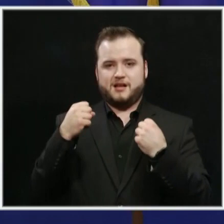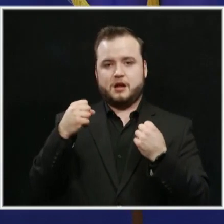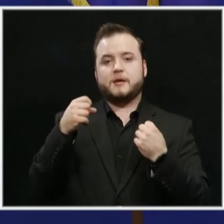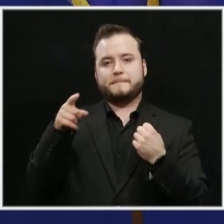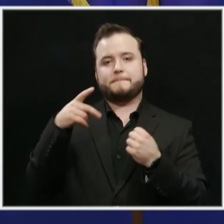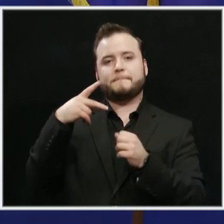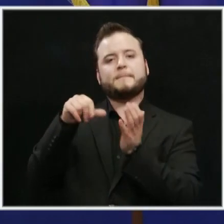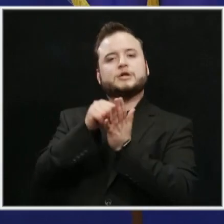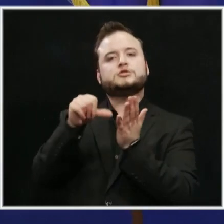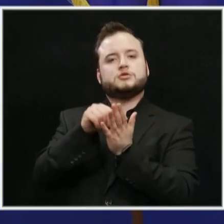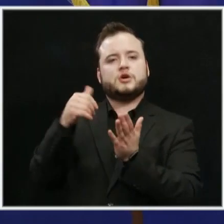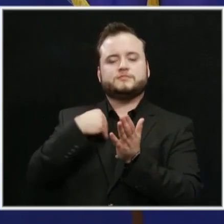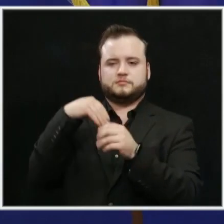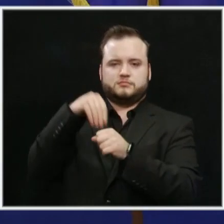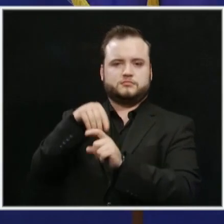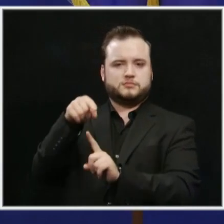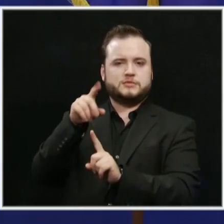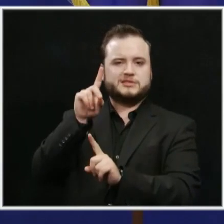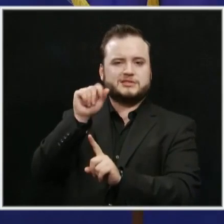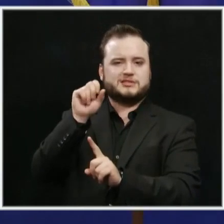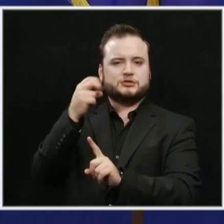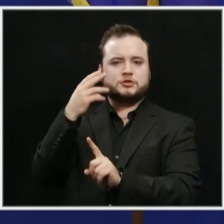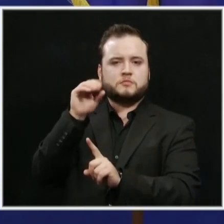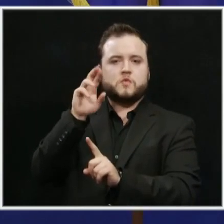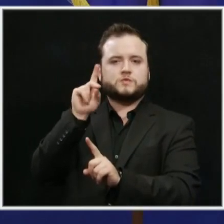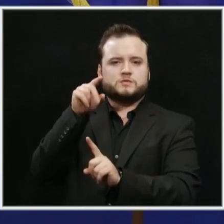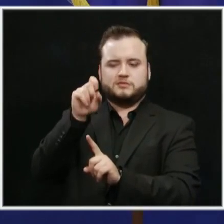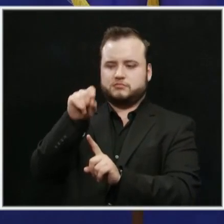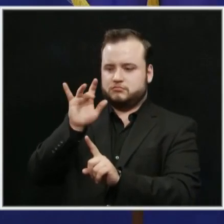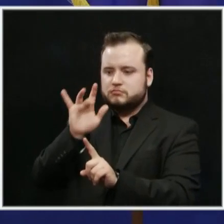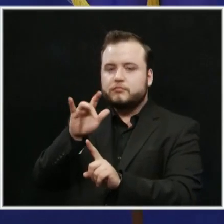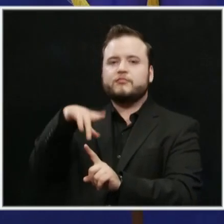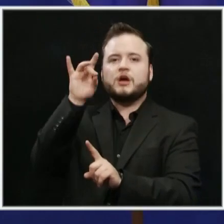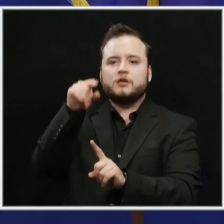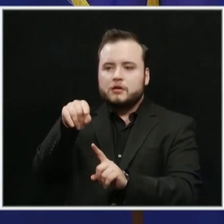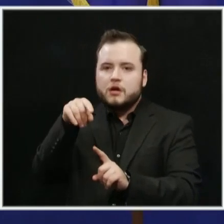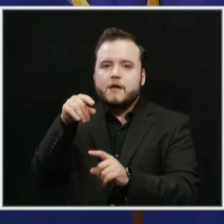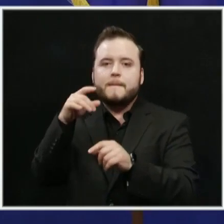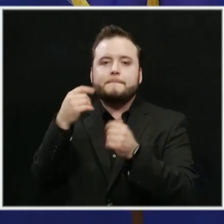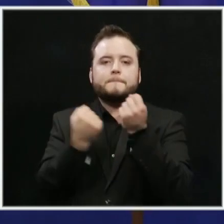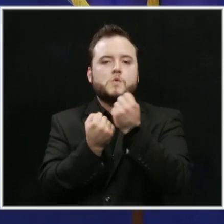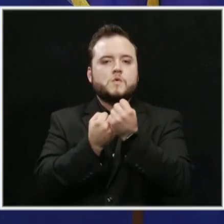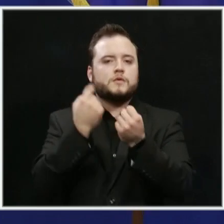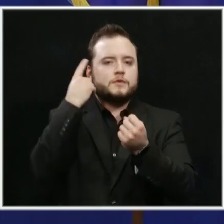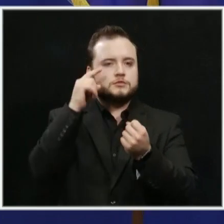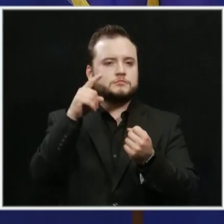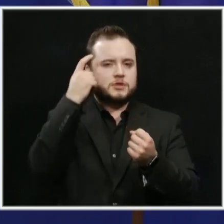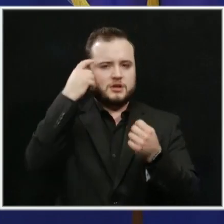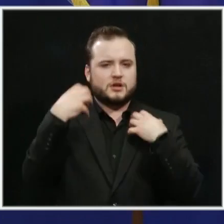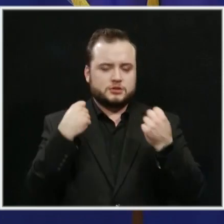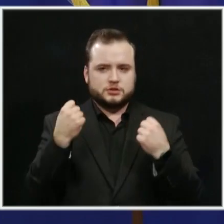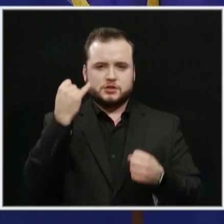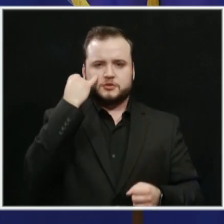there. I would say this: if you or someone that you know is in crisis, text MN